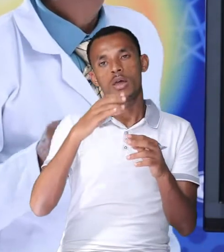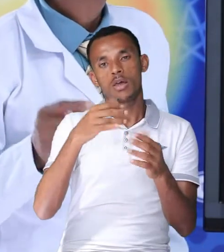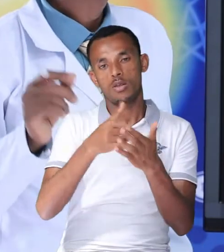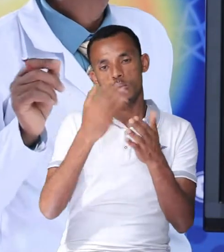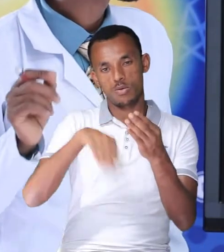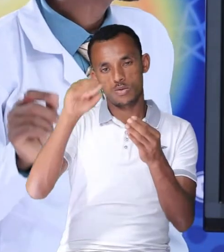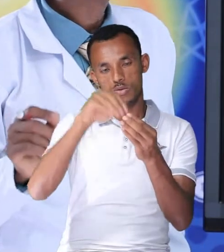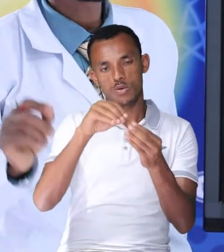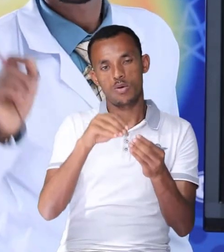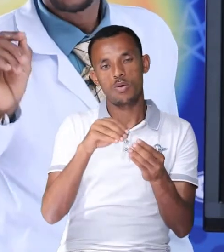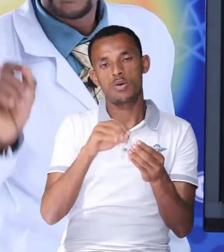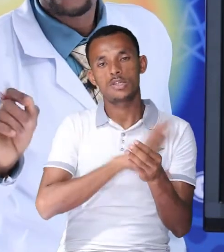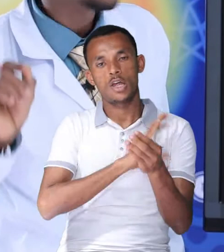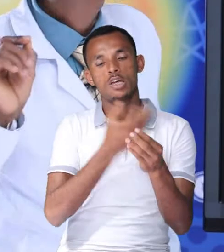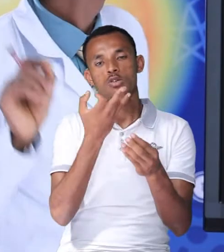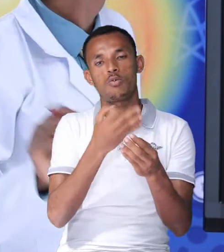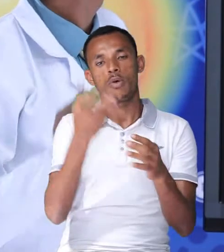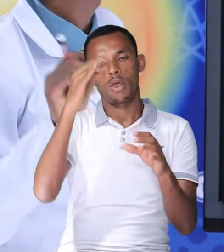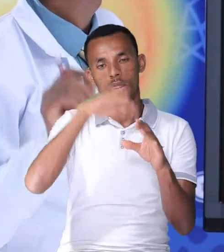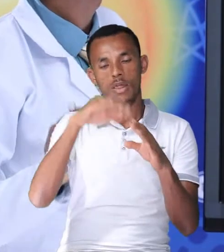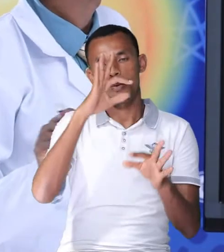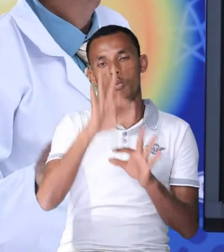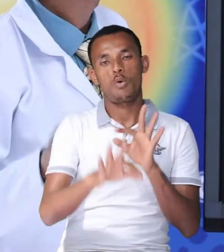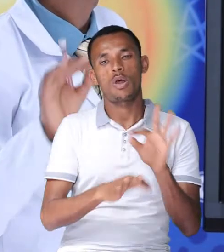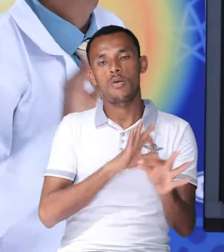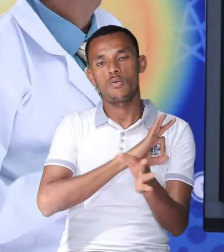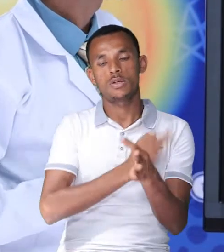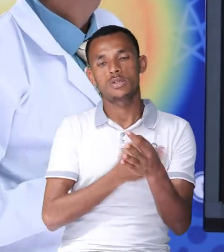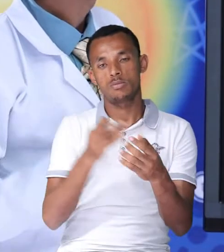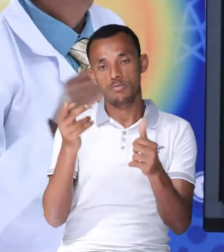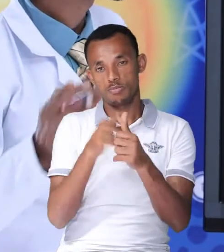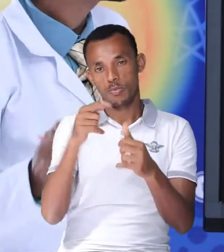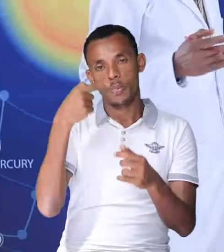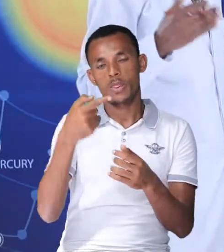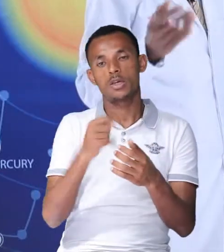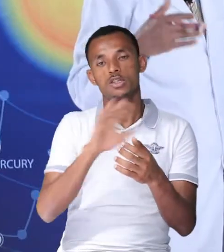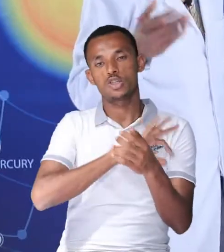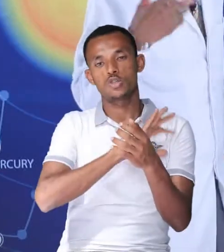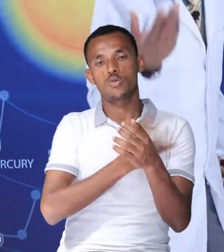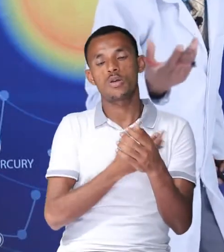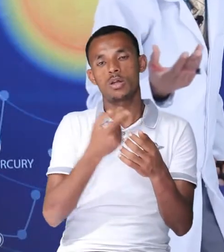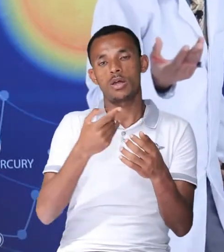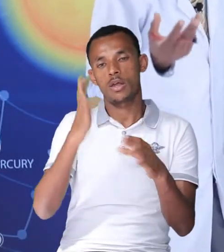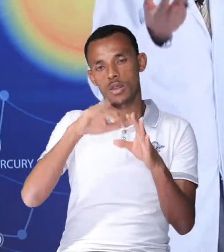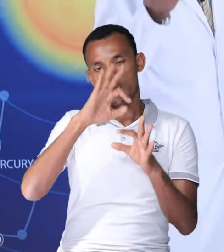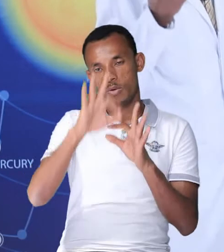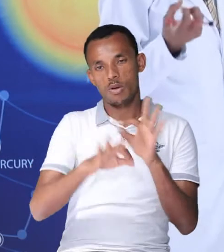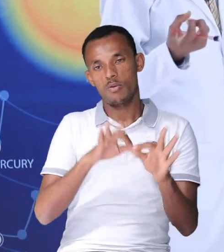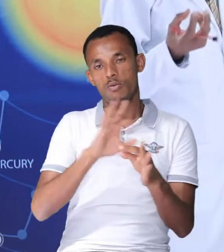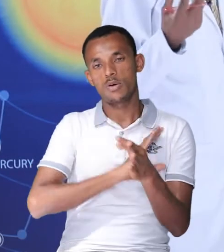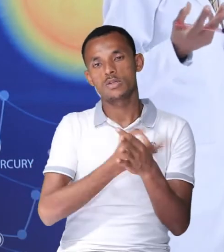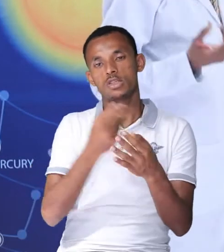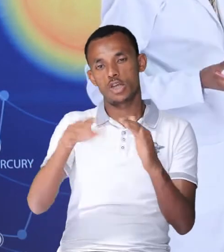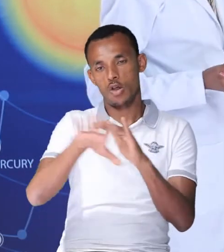also strength of intermolecular force that I have told you before. The stronger the intermolecular force, the